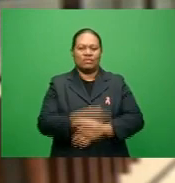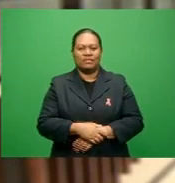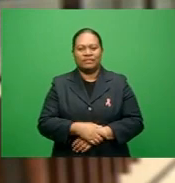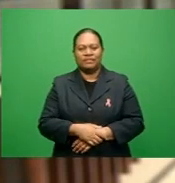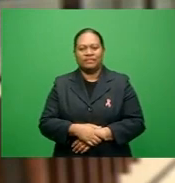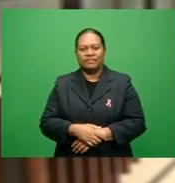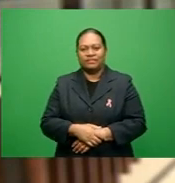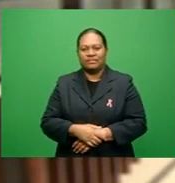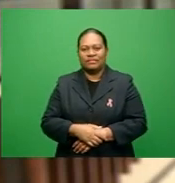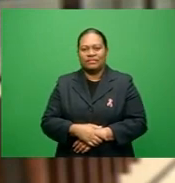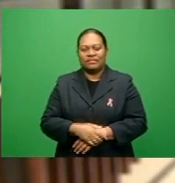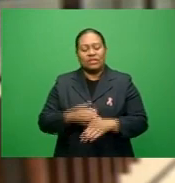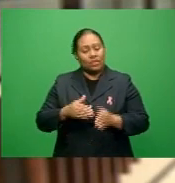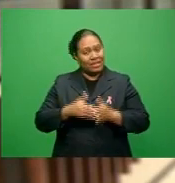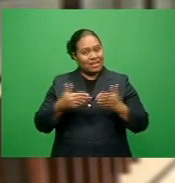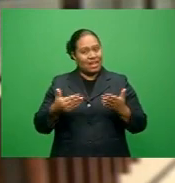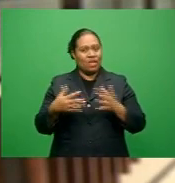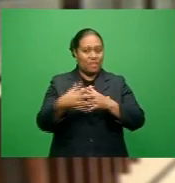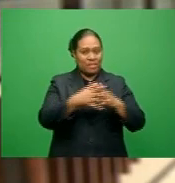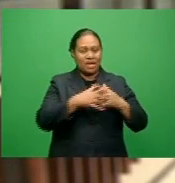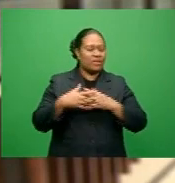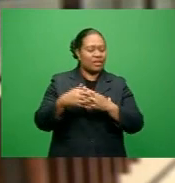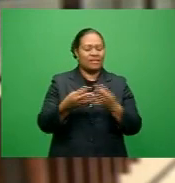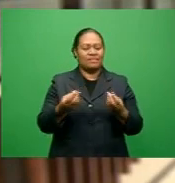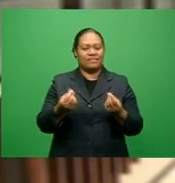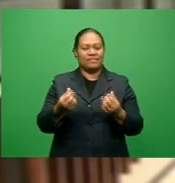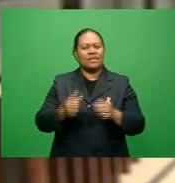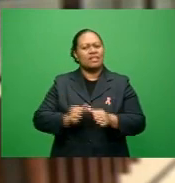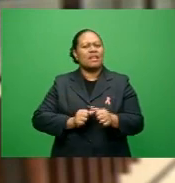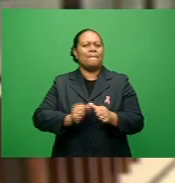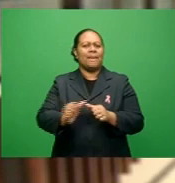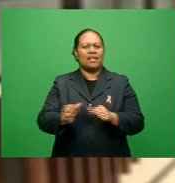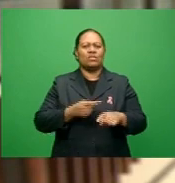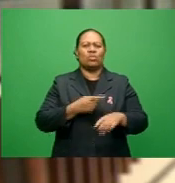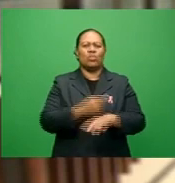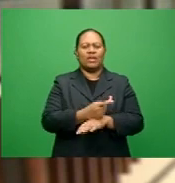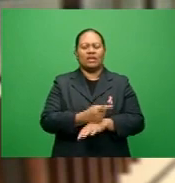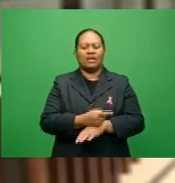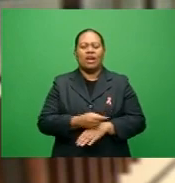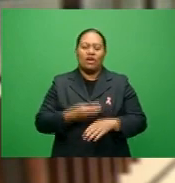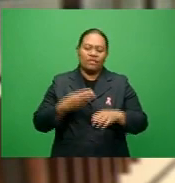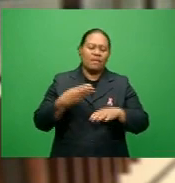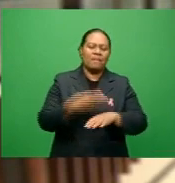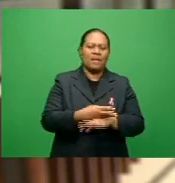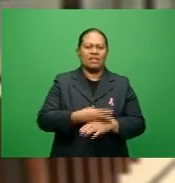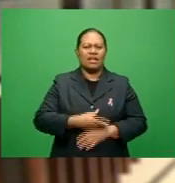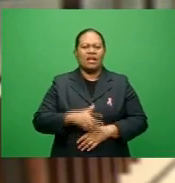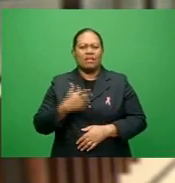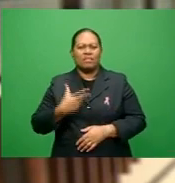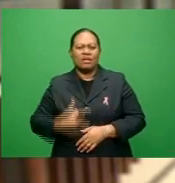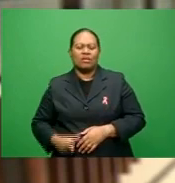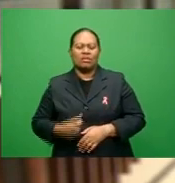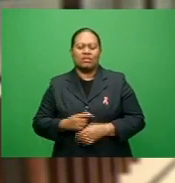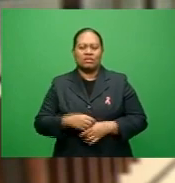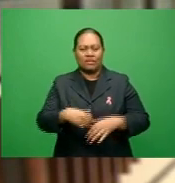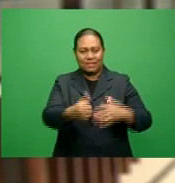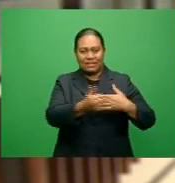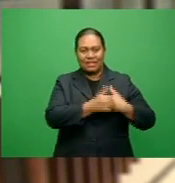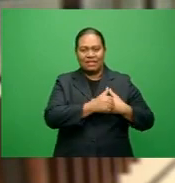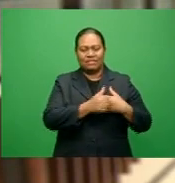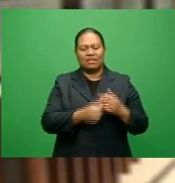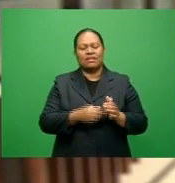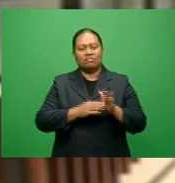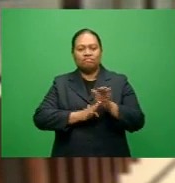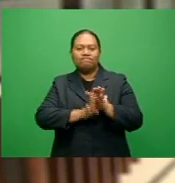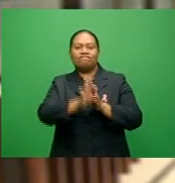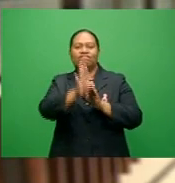currency. Meanwhile, the US dollar was headed for its best week of the month, capitalizing on nervous investors seeking safety. The rise